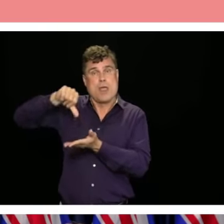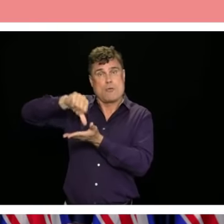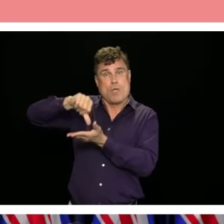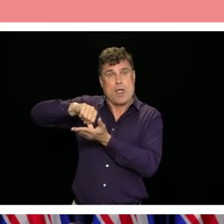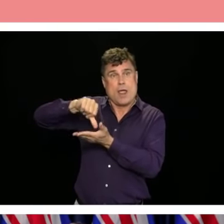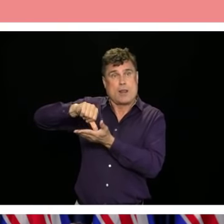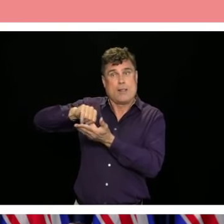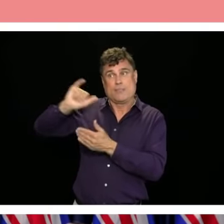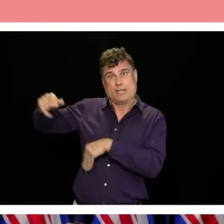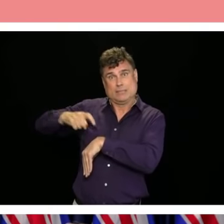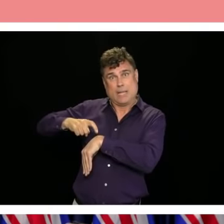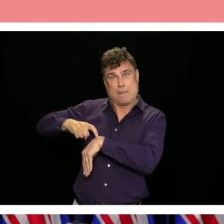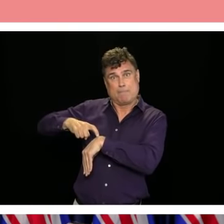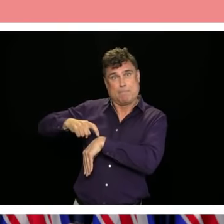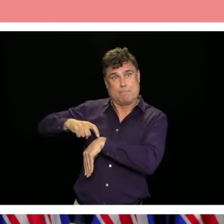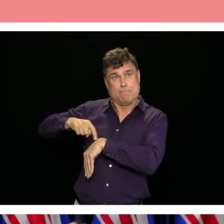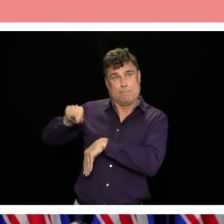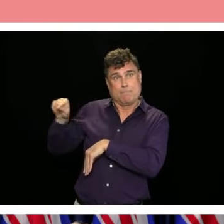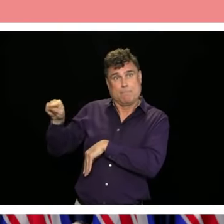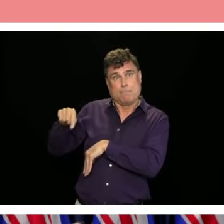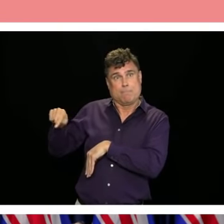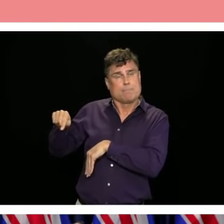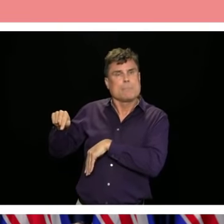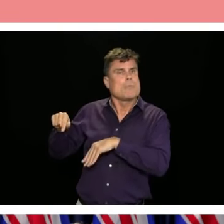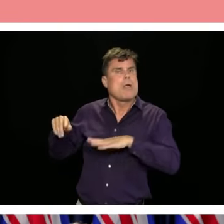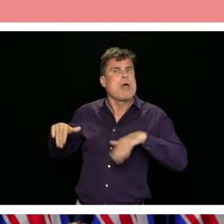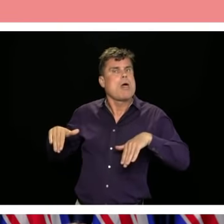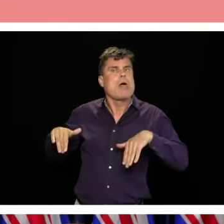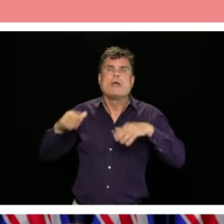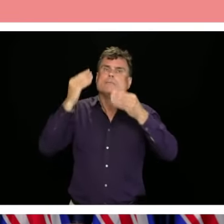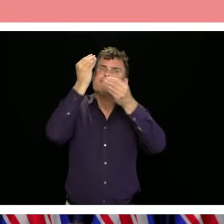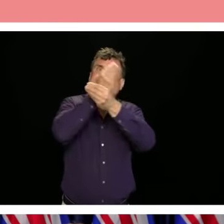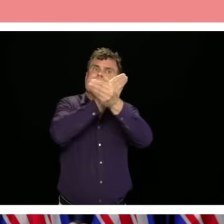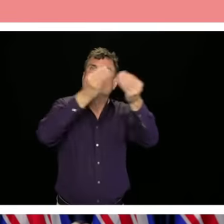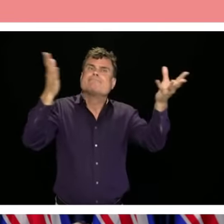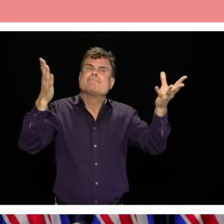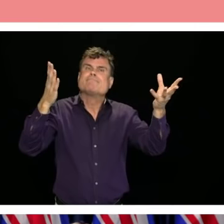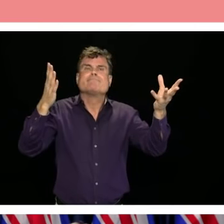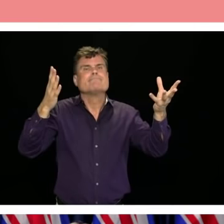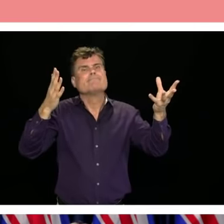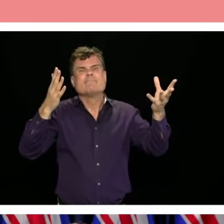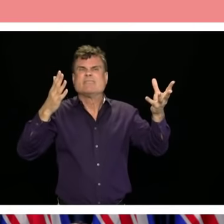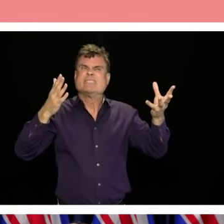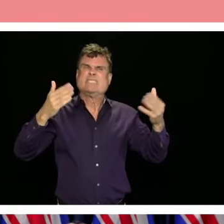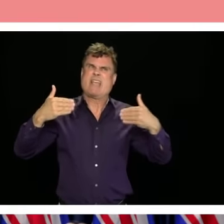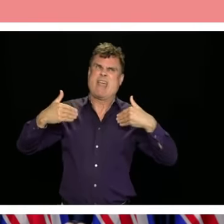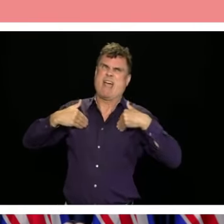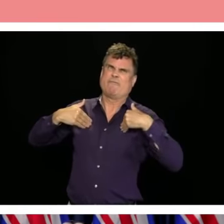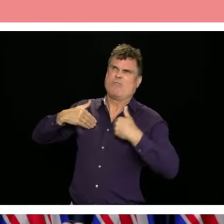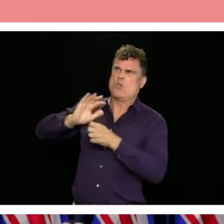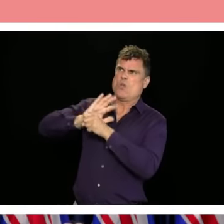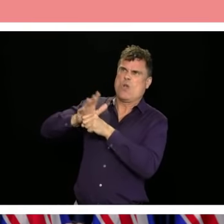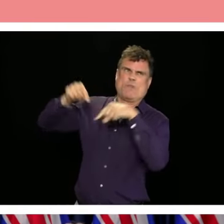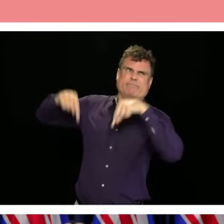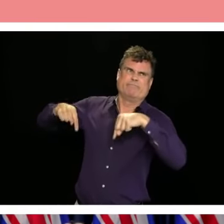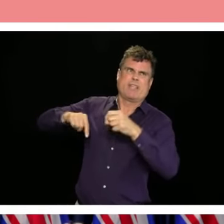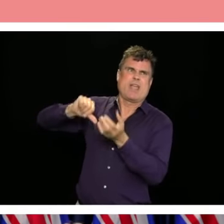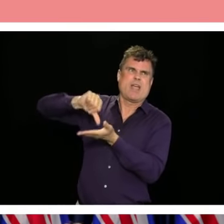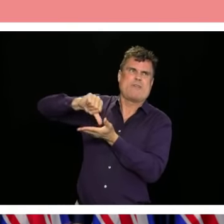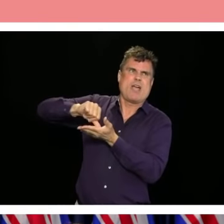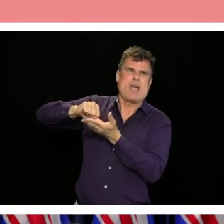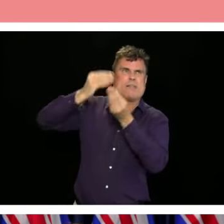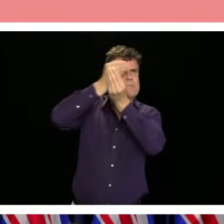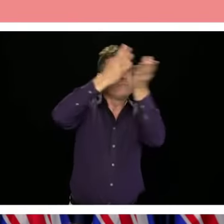event or an indicator event. And that was, we identified a person who had not traveled anywhere near China, who had come